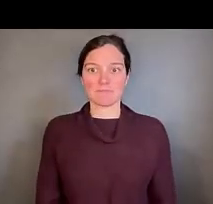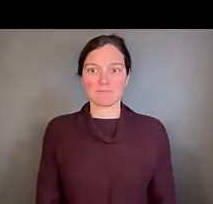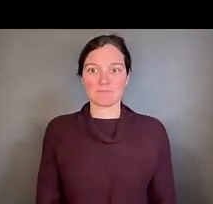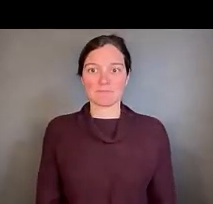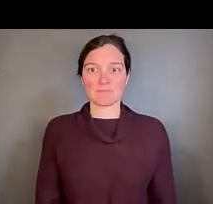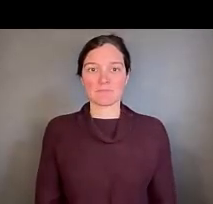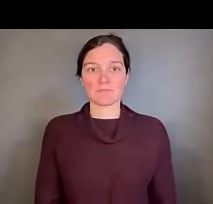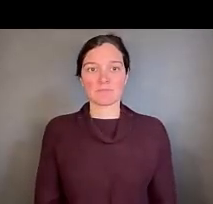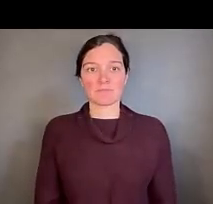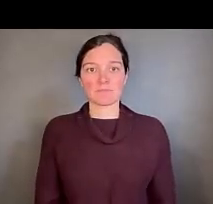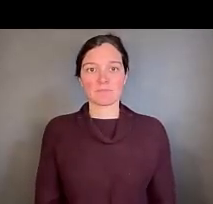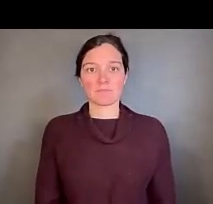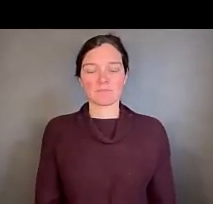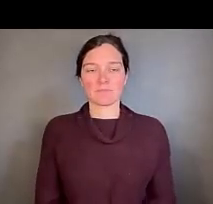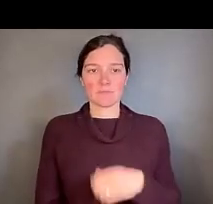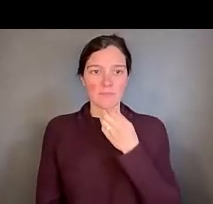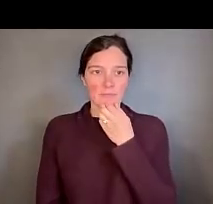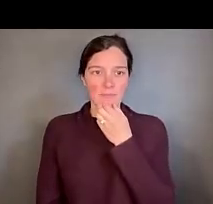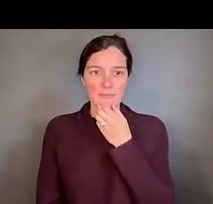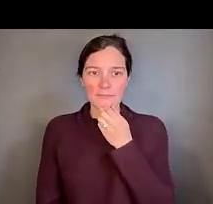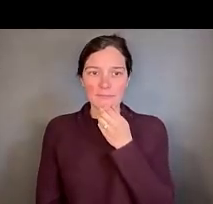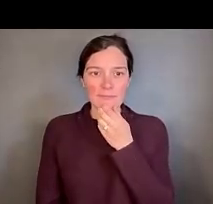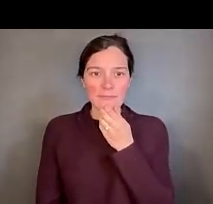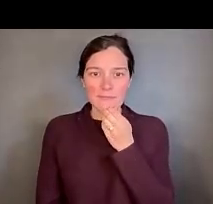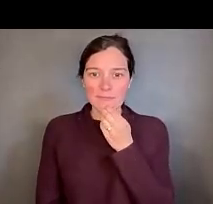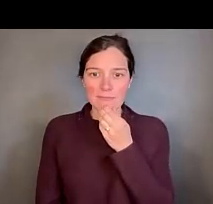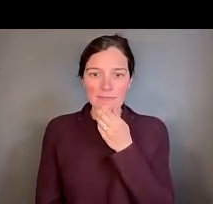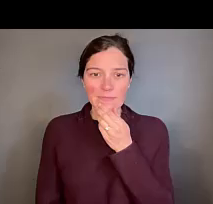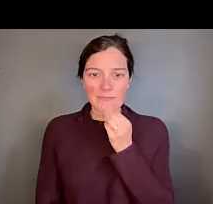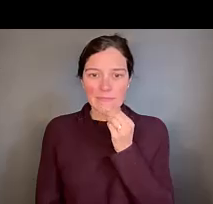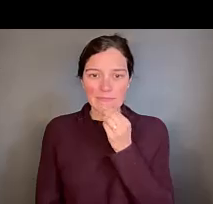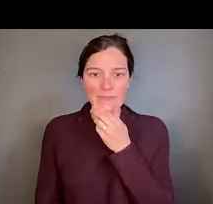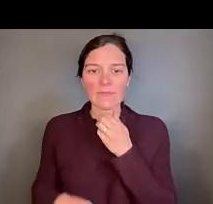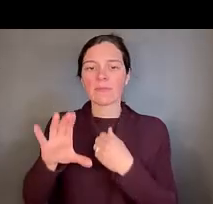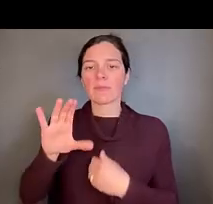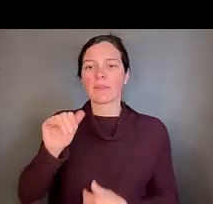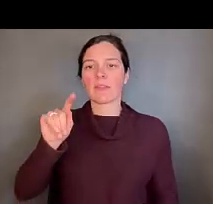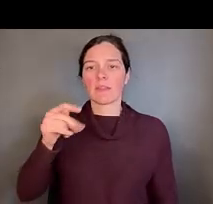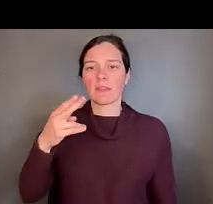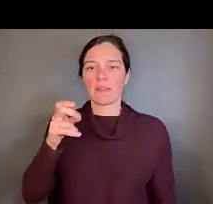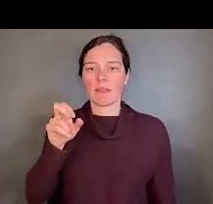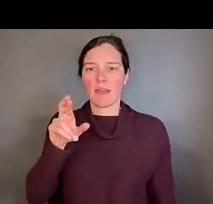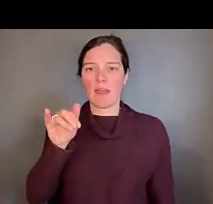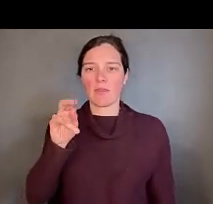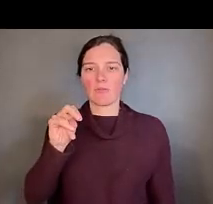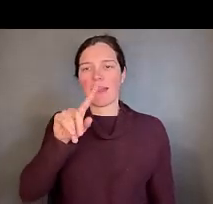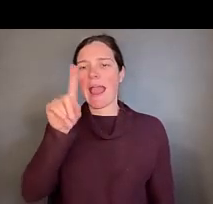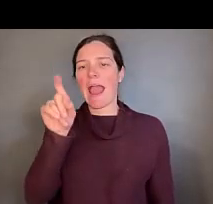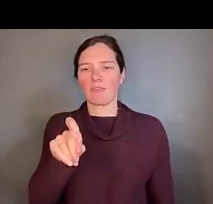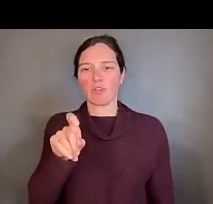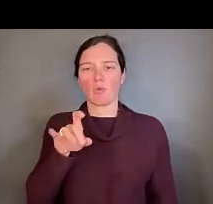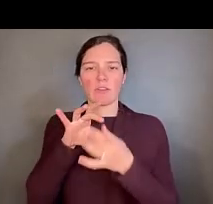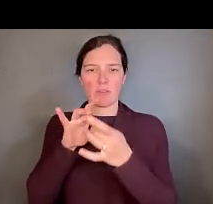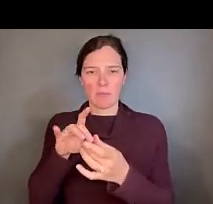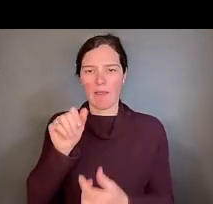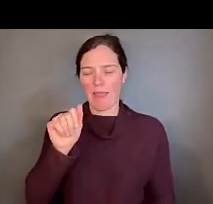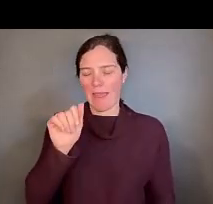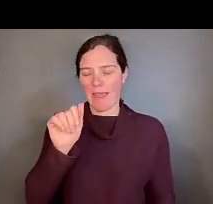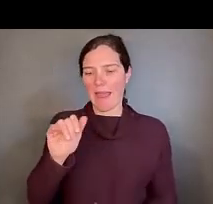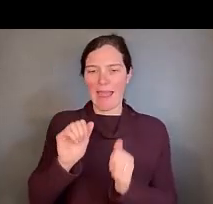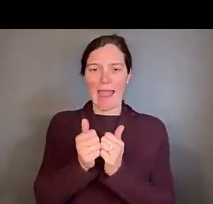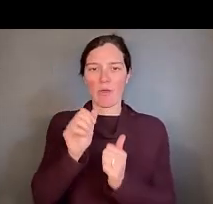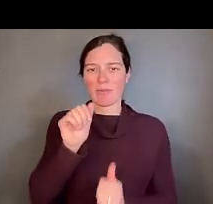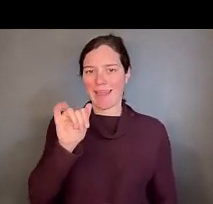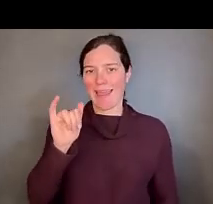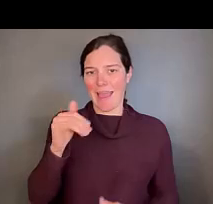Thank you. Catherine Mulready is asking a question about AI. How is AI and